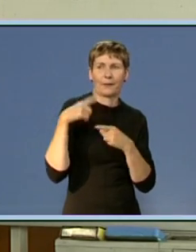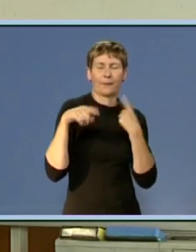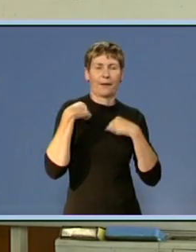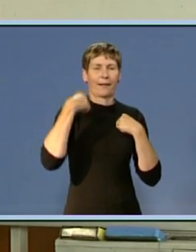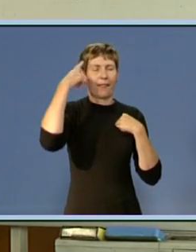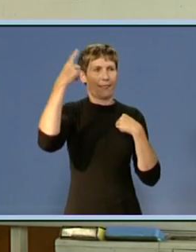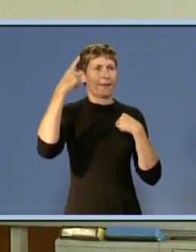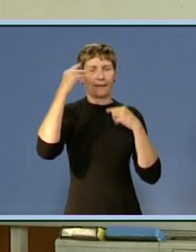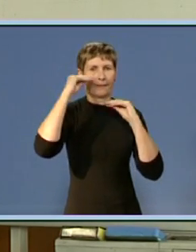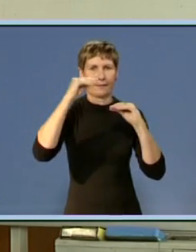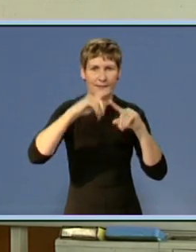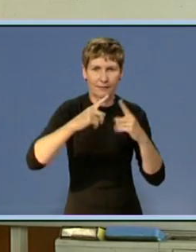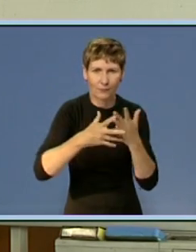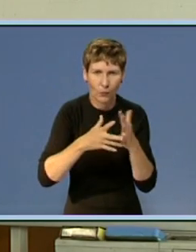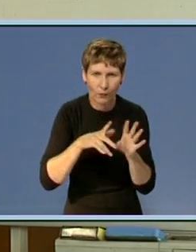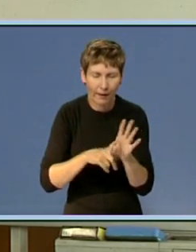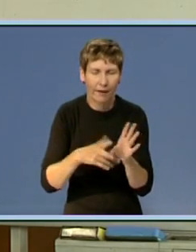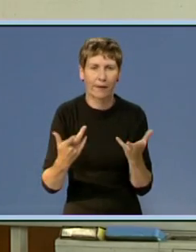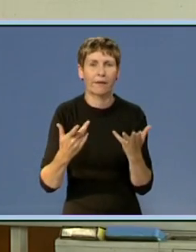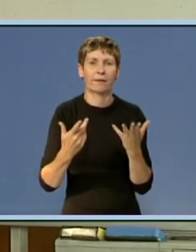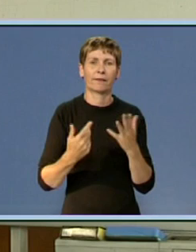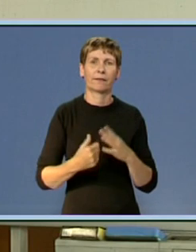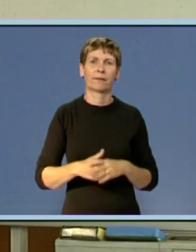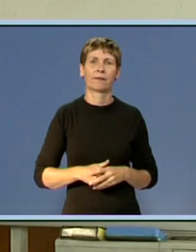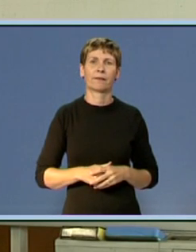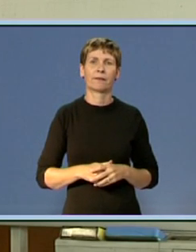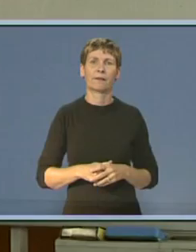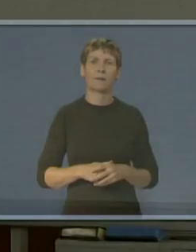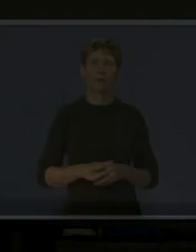maybe change my teaching style a little bit or put it in another way.